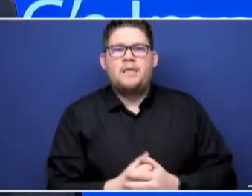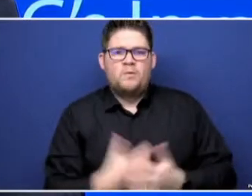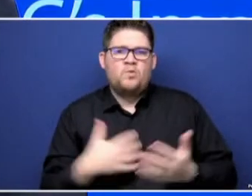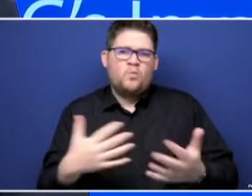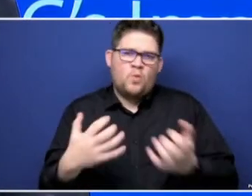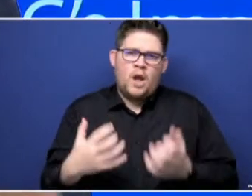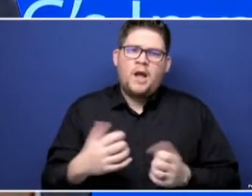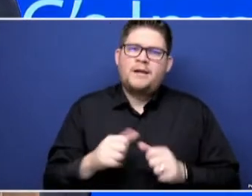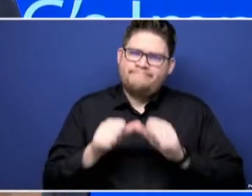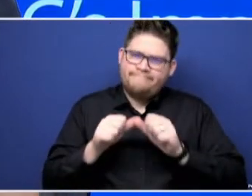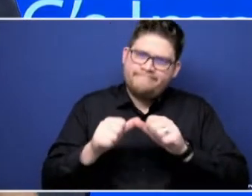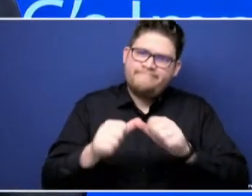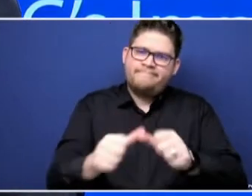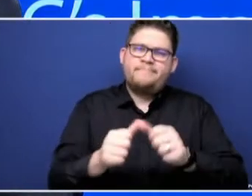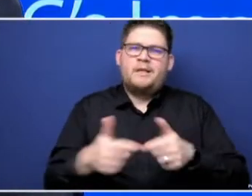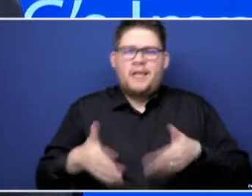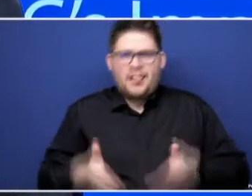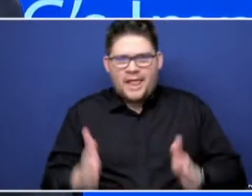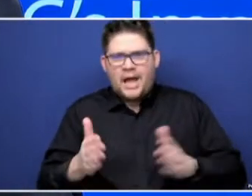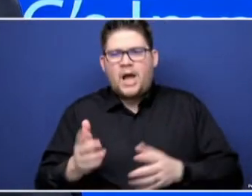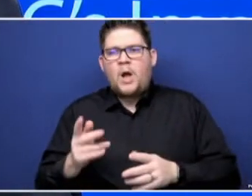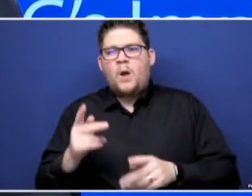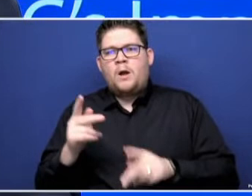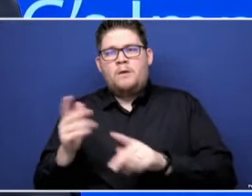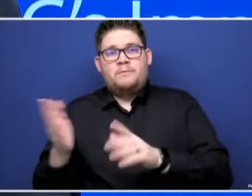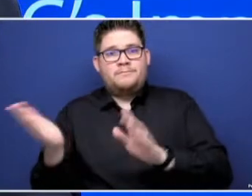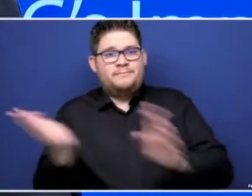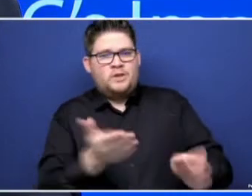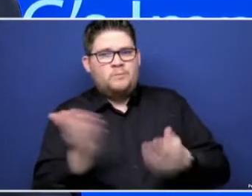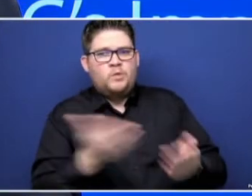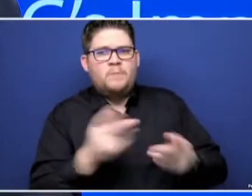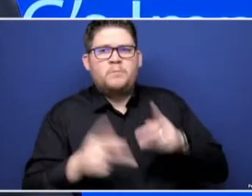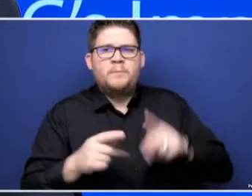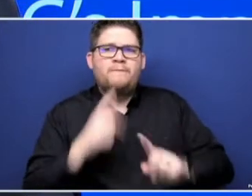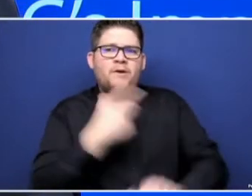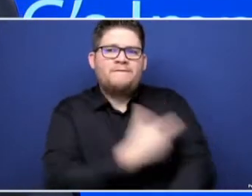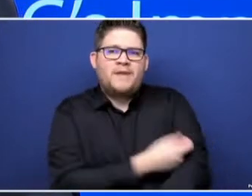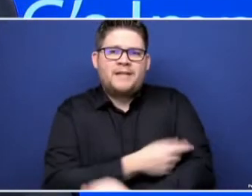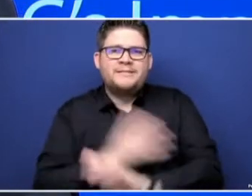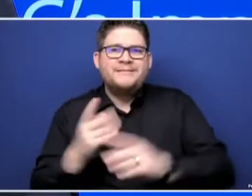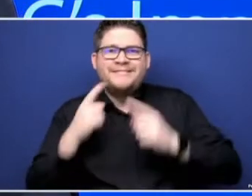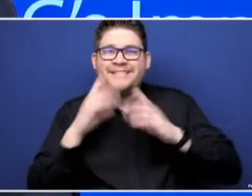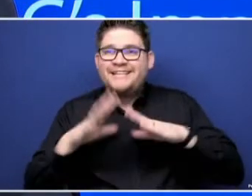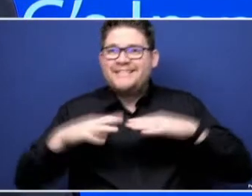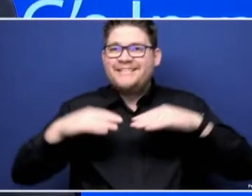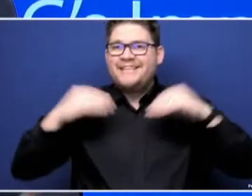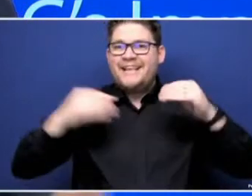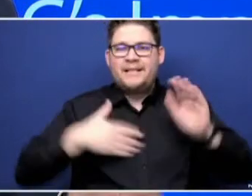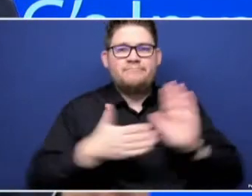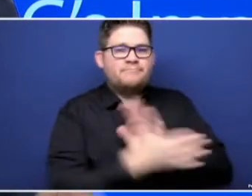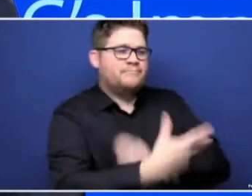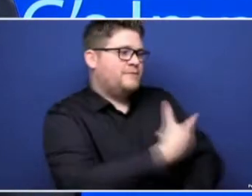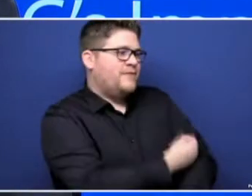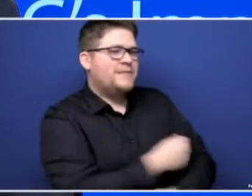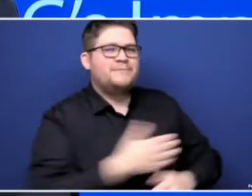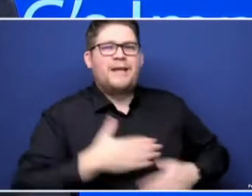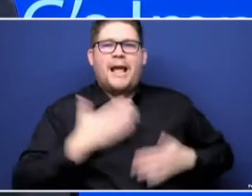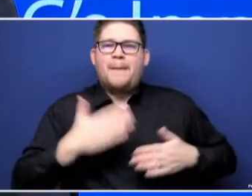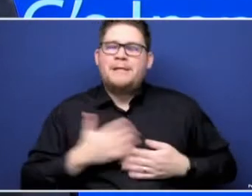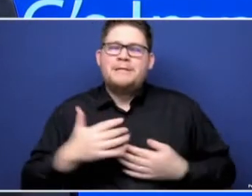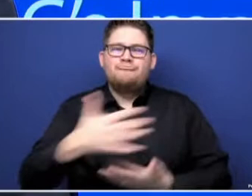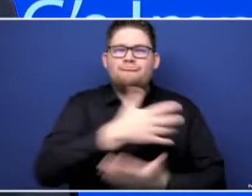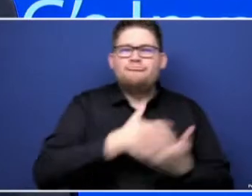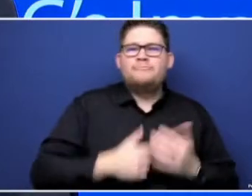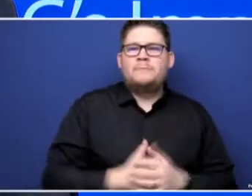and breakthroughs over the past 12 months in the life sciences sector here in British Columbia. Abcelera is